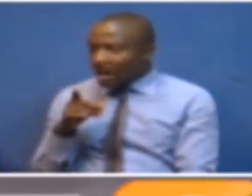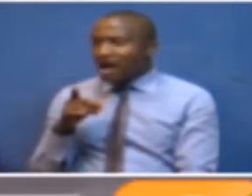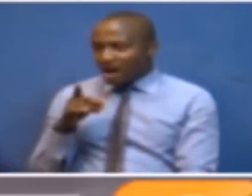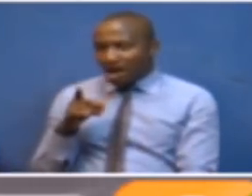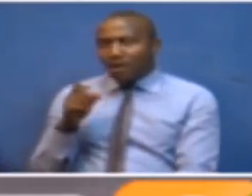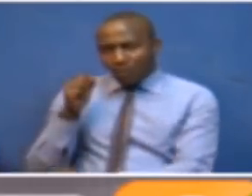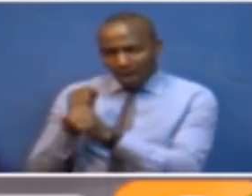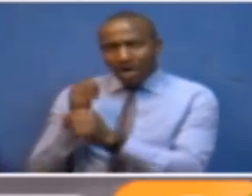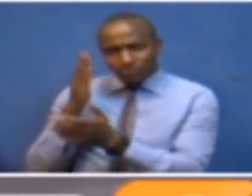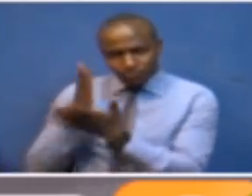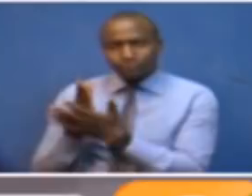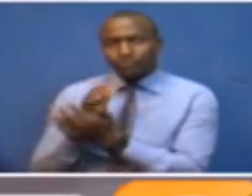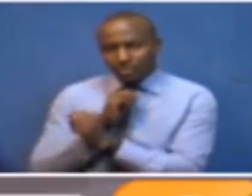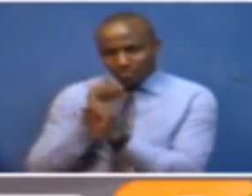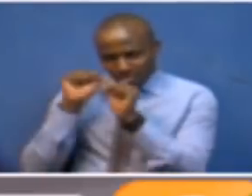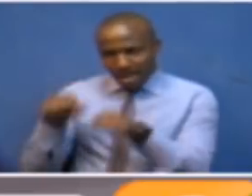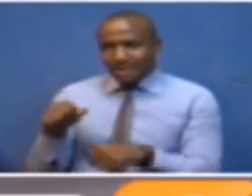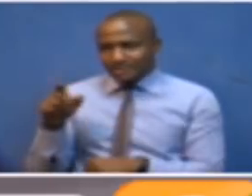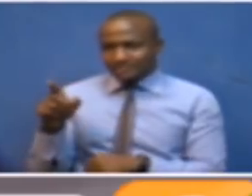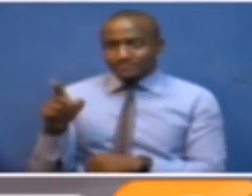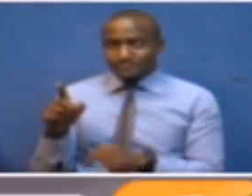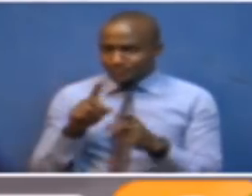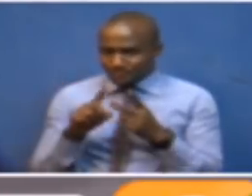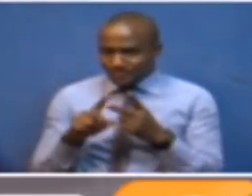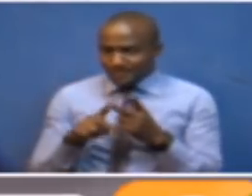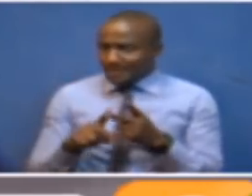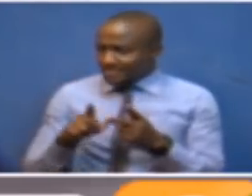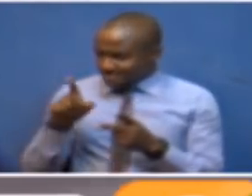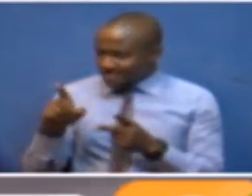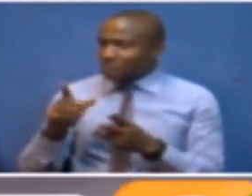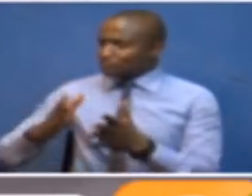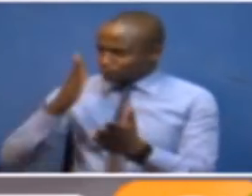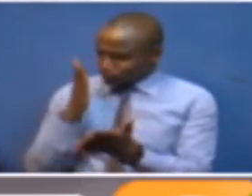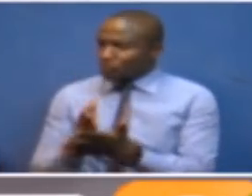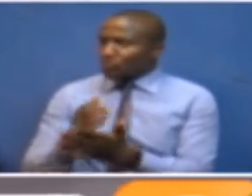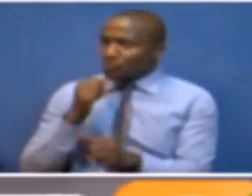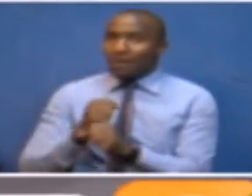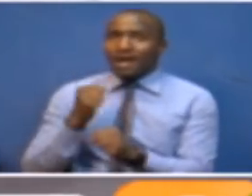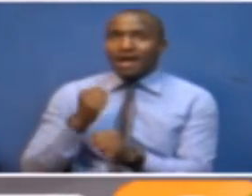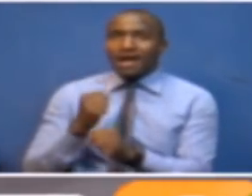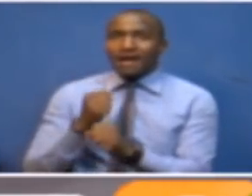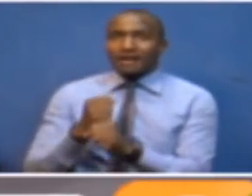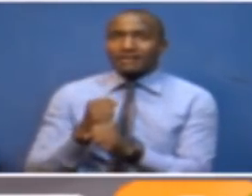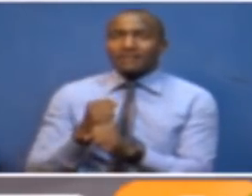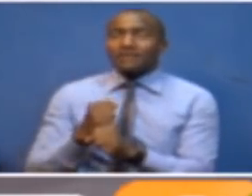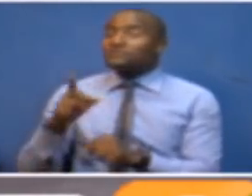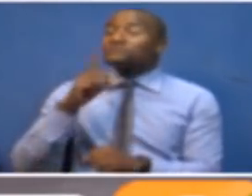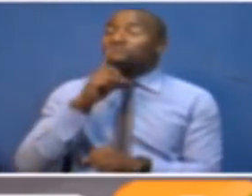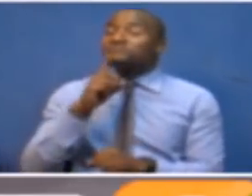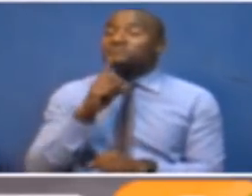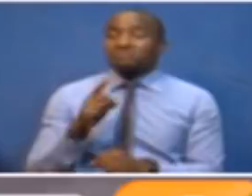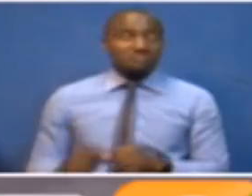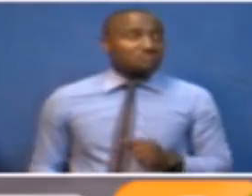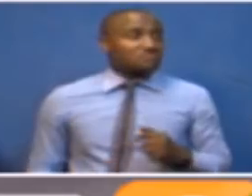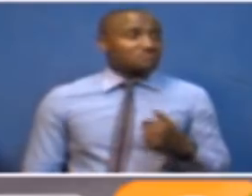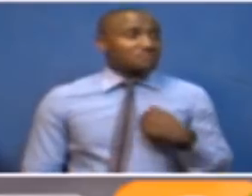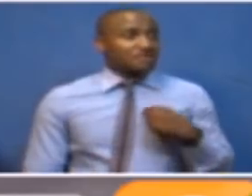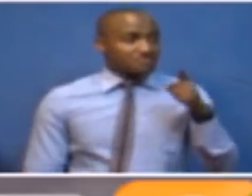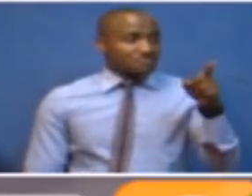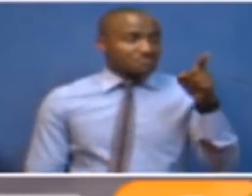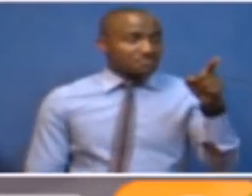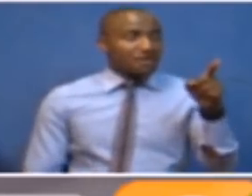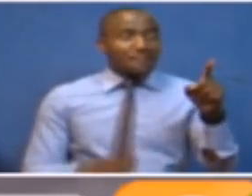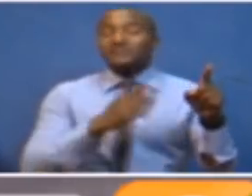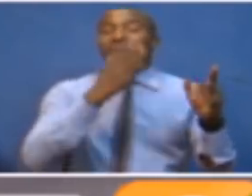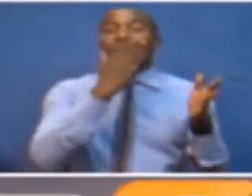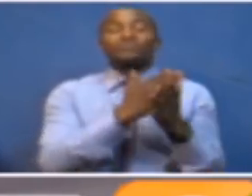including contractors, and two, that they are the ones indeed who are working on your property. So you don't say, Yvonne is my architect, when she